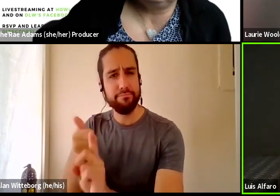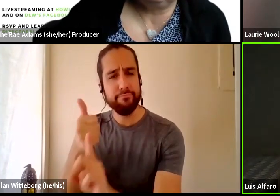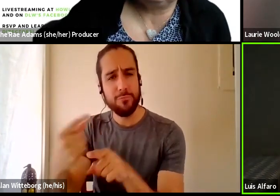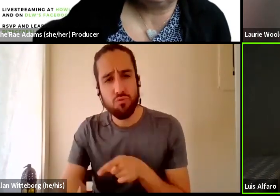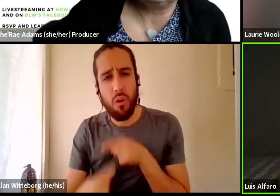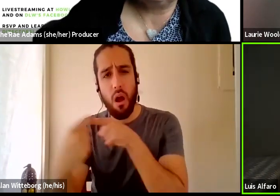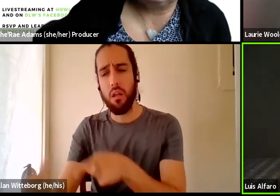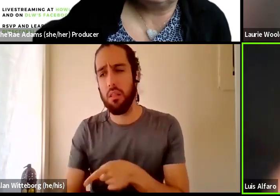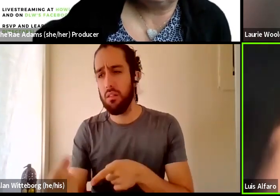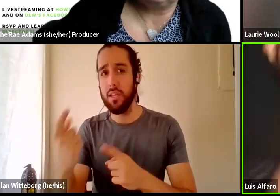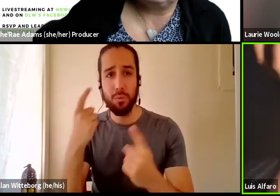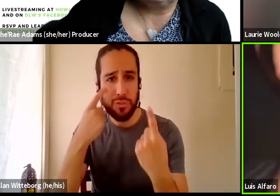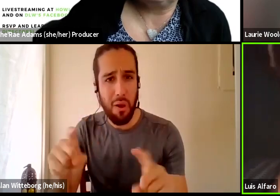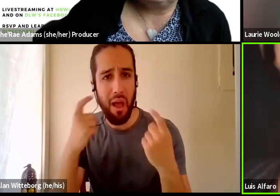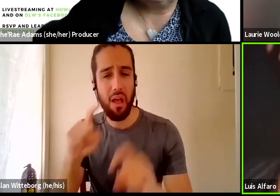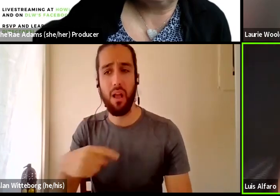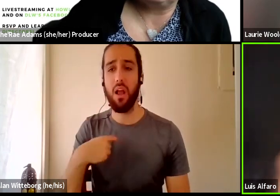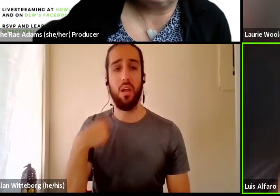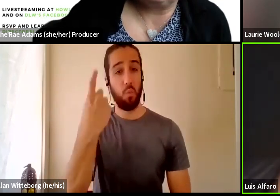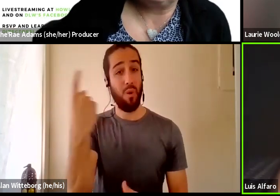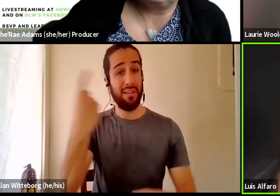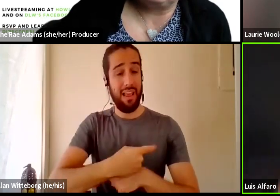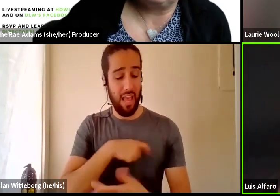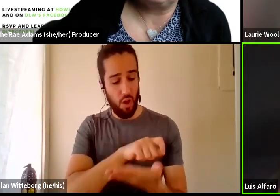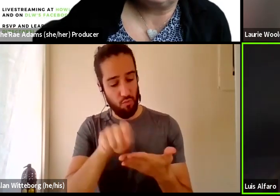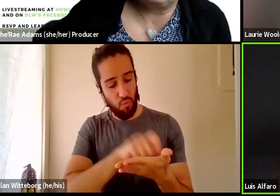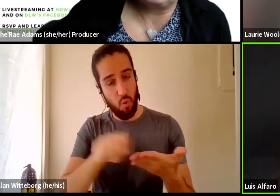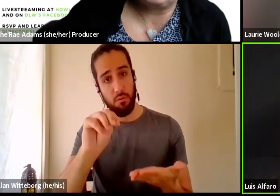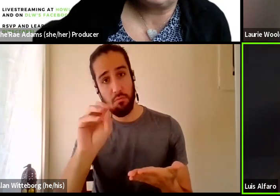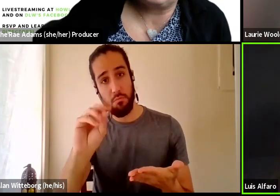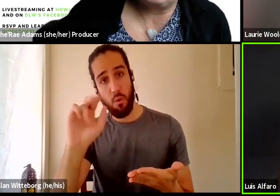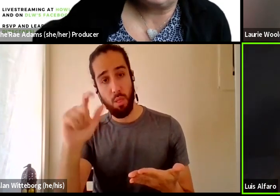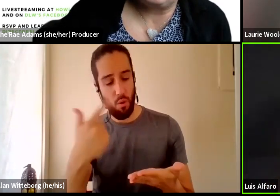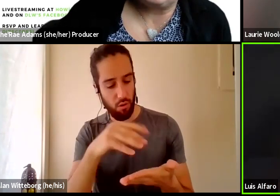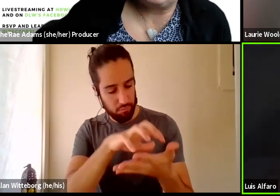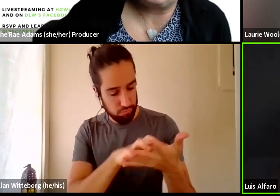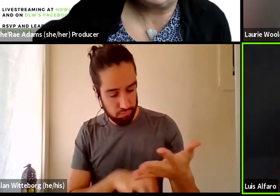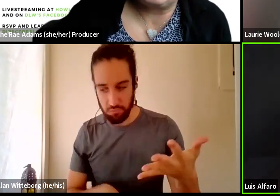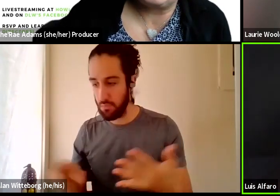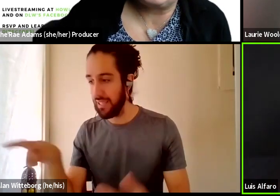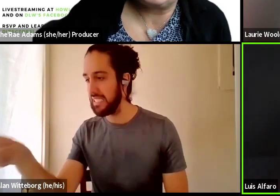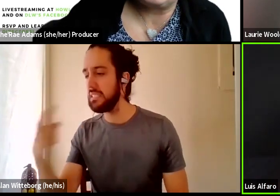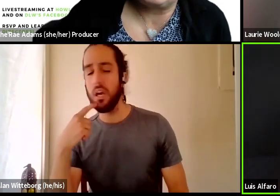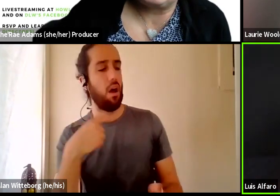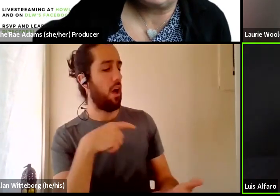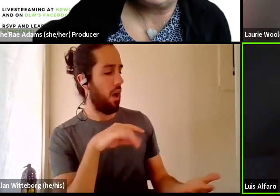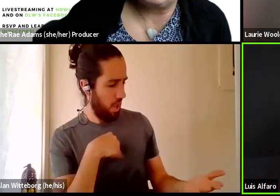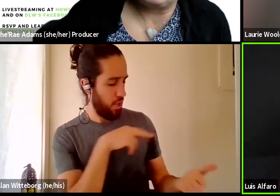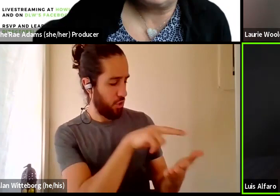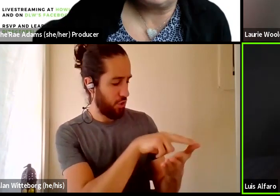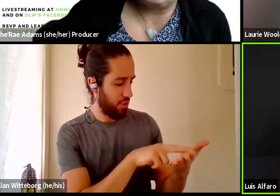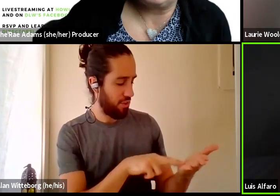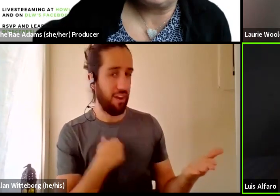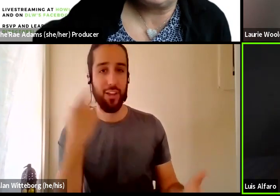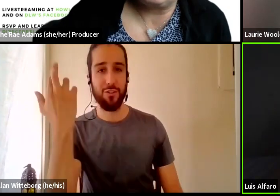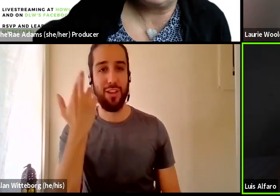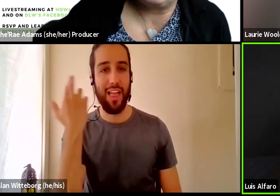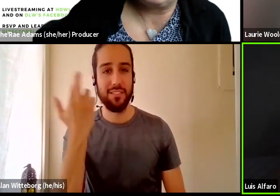And one day I wrote him this monologue, and in the monologue he says, I realized something about myself. I forgot to bring